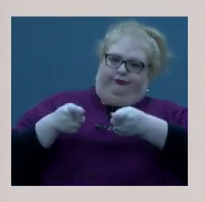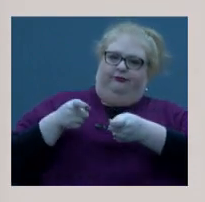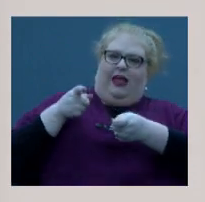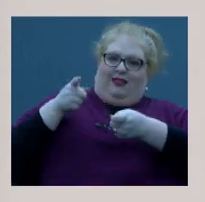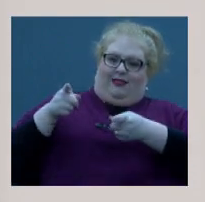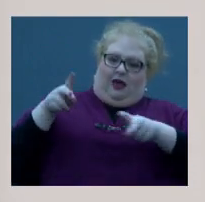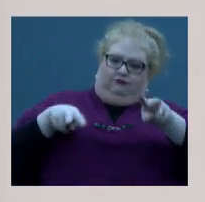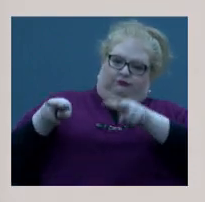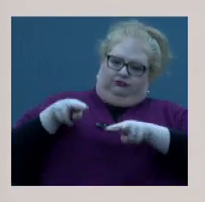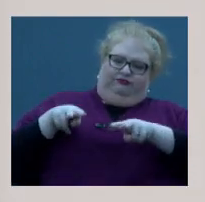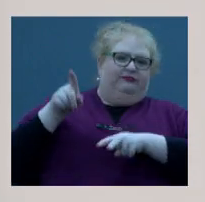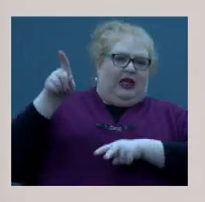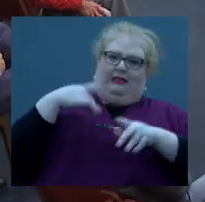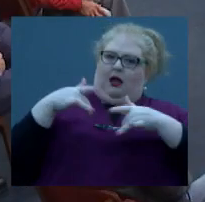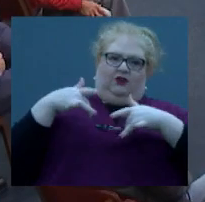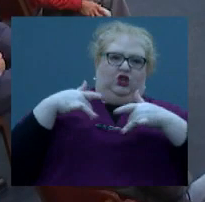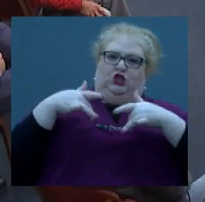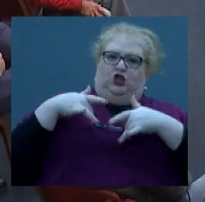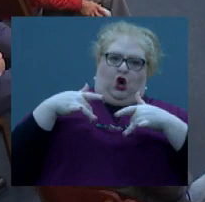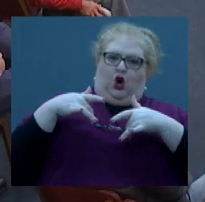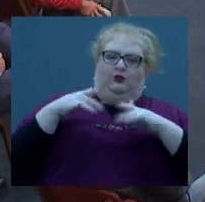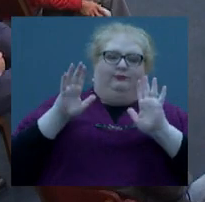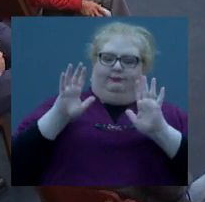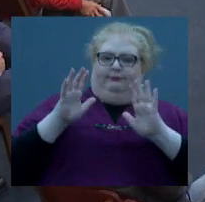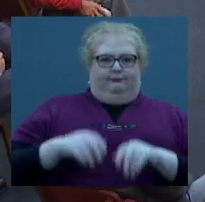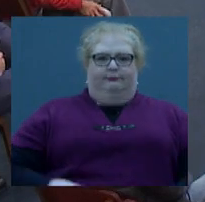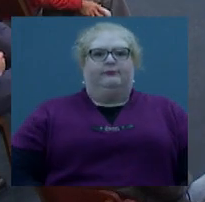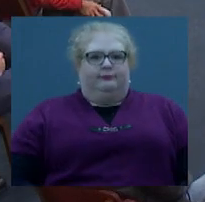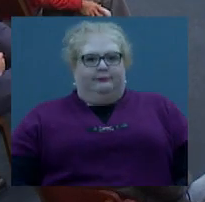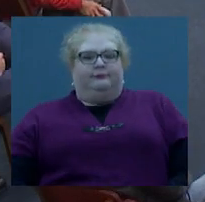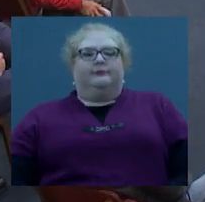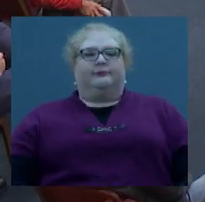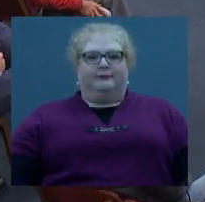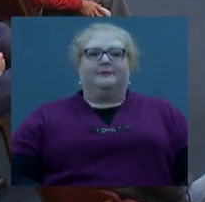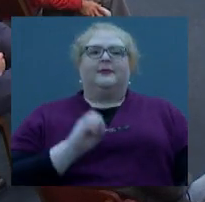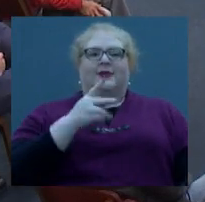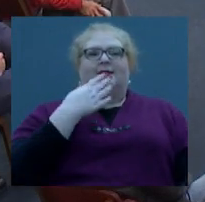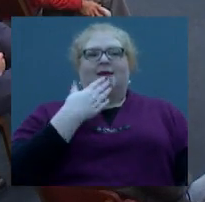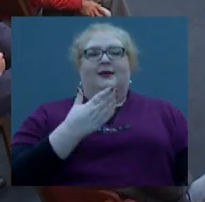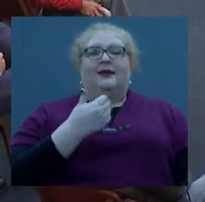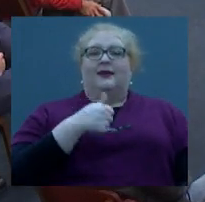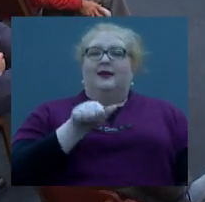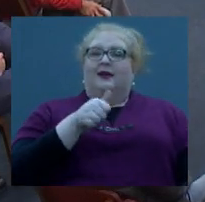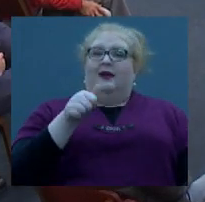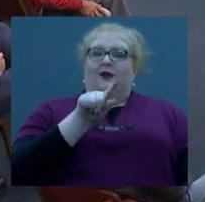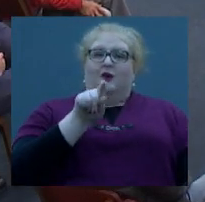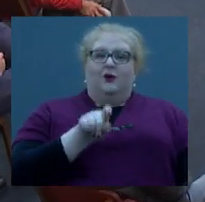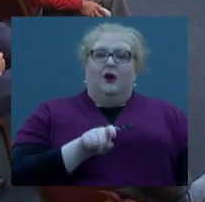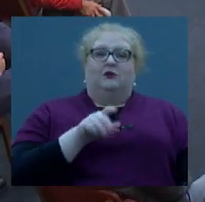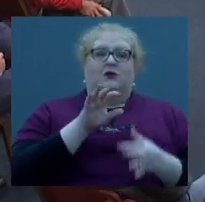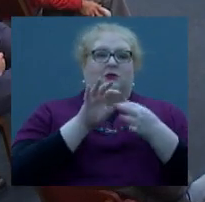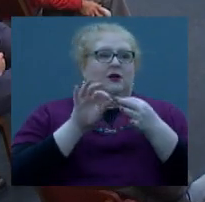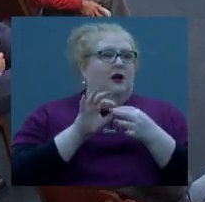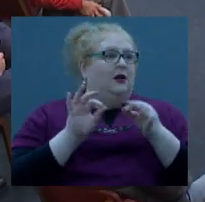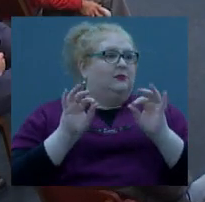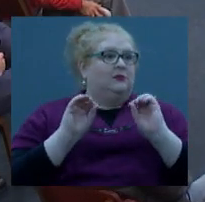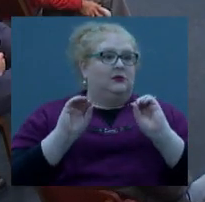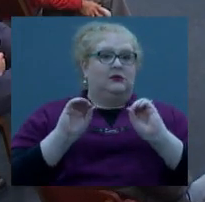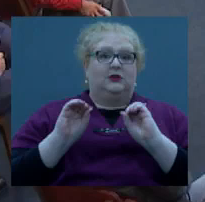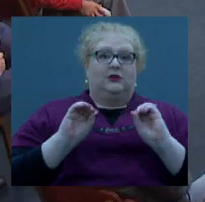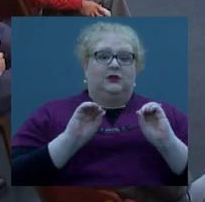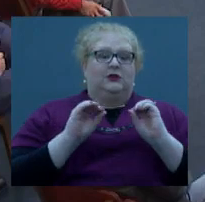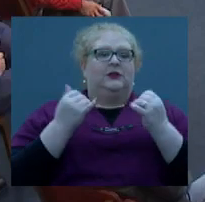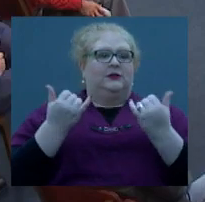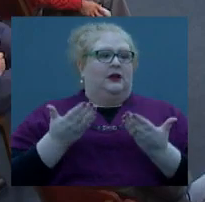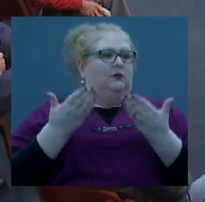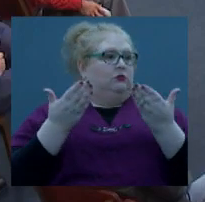Okay. Thank you. Any other questions, comments? If not, a